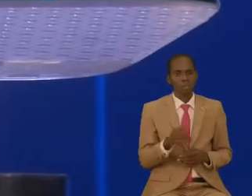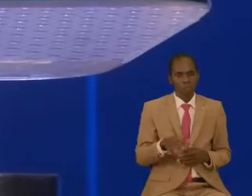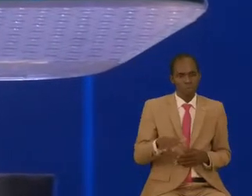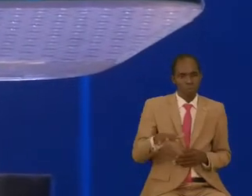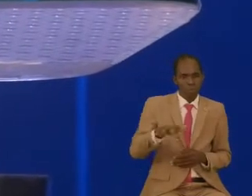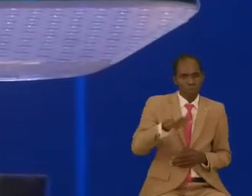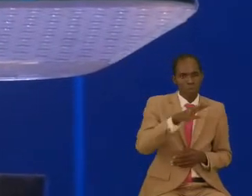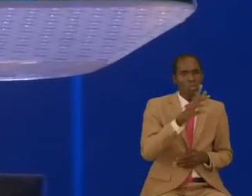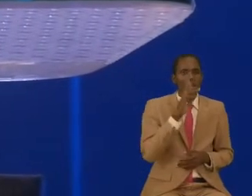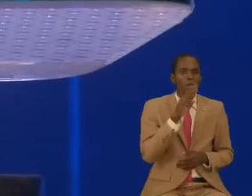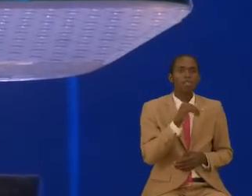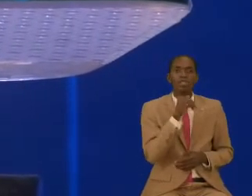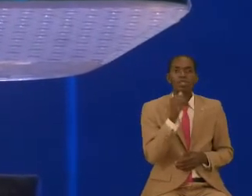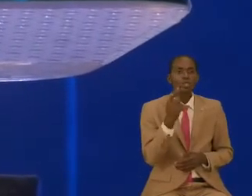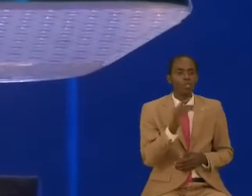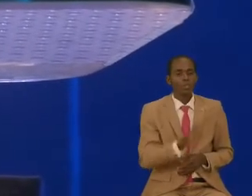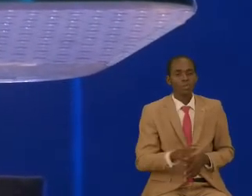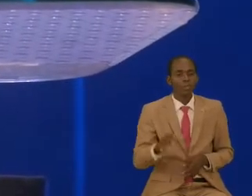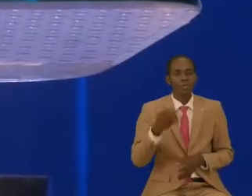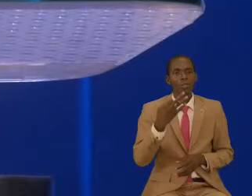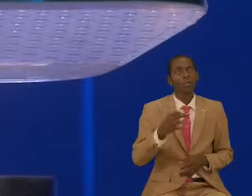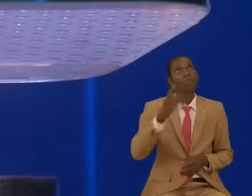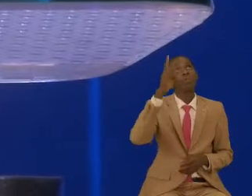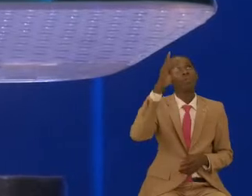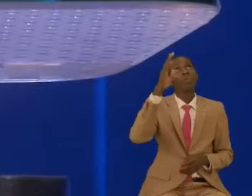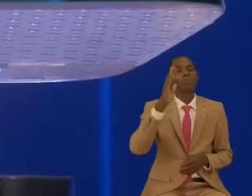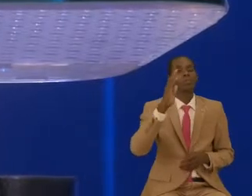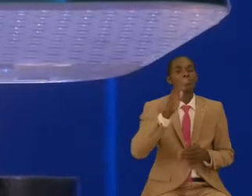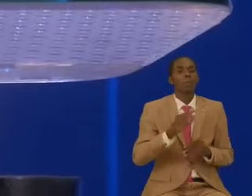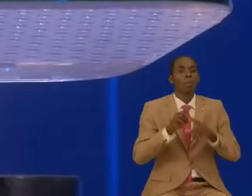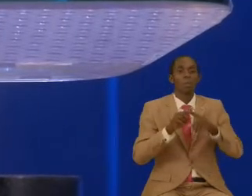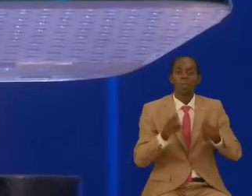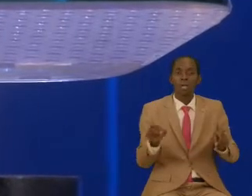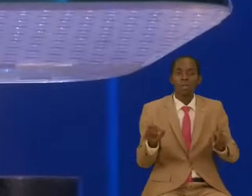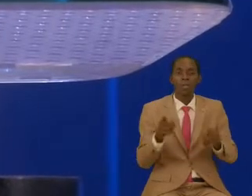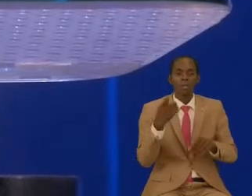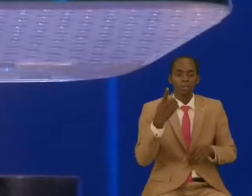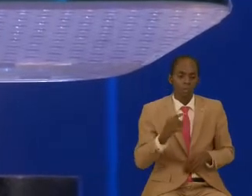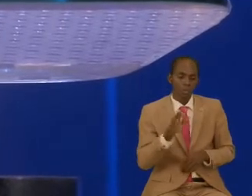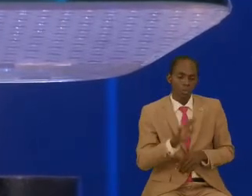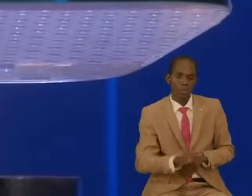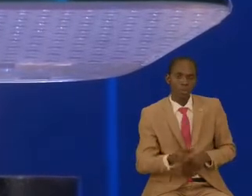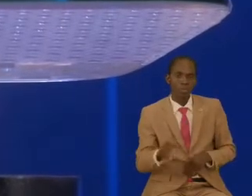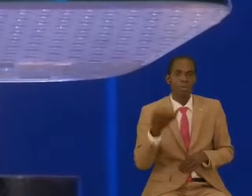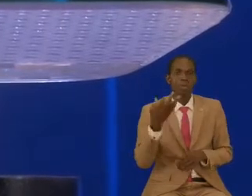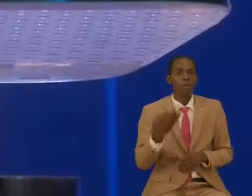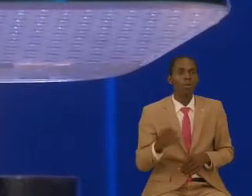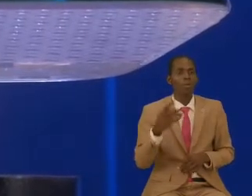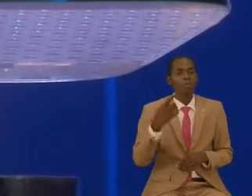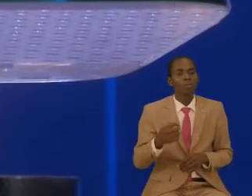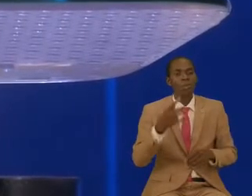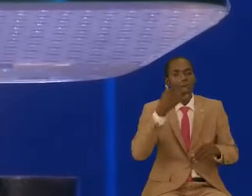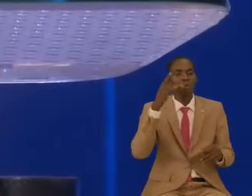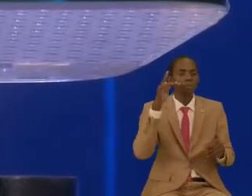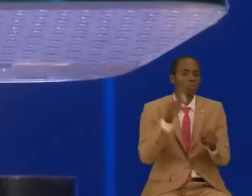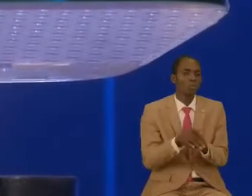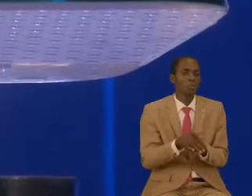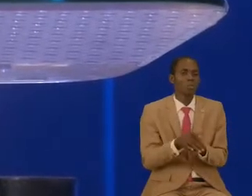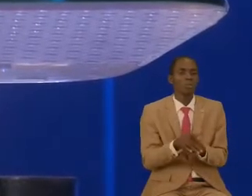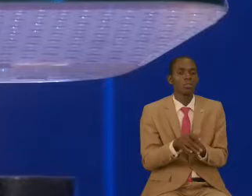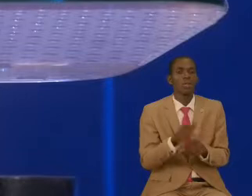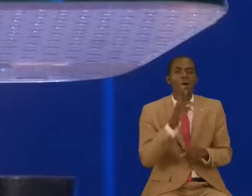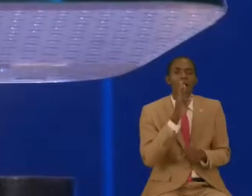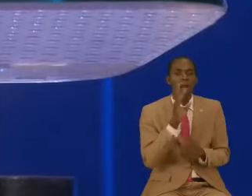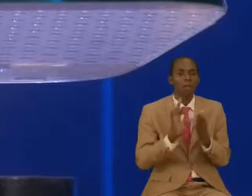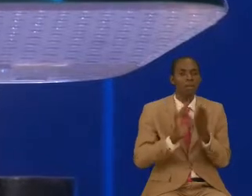are not the children of God, but the children of the promise